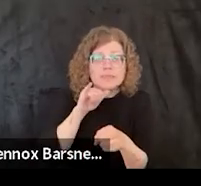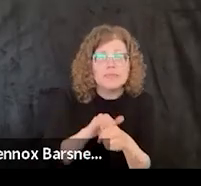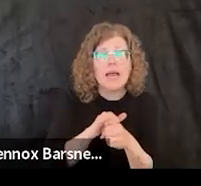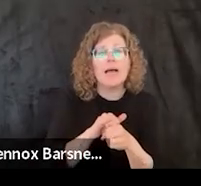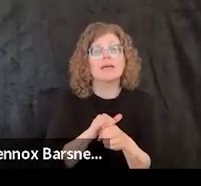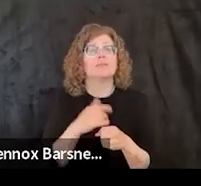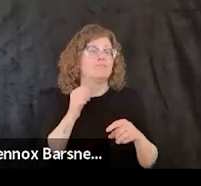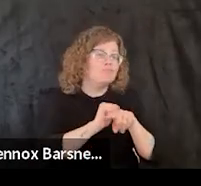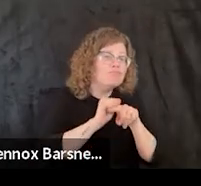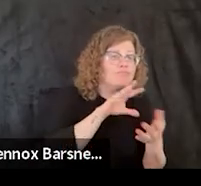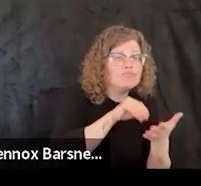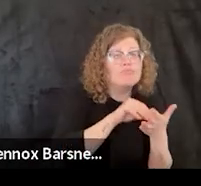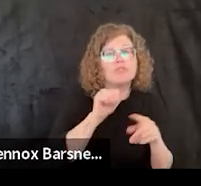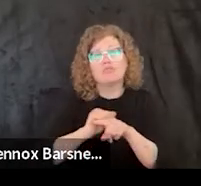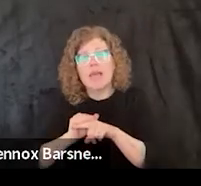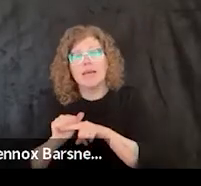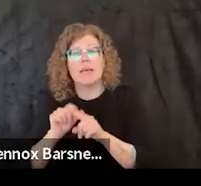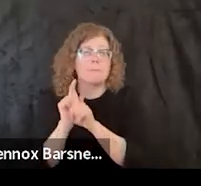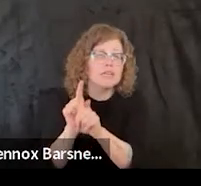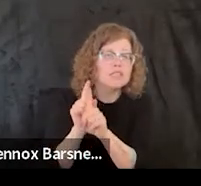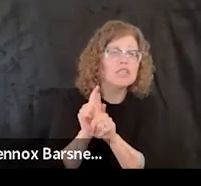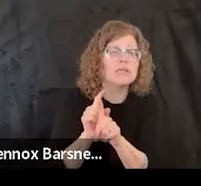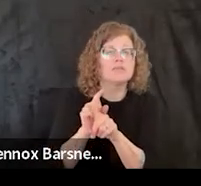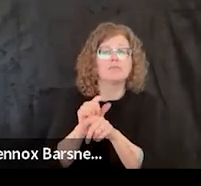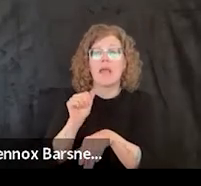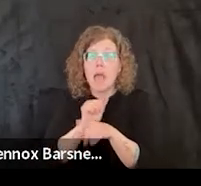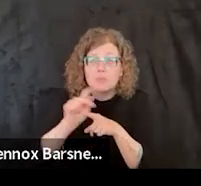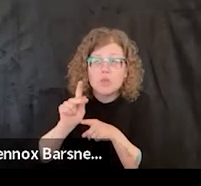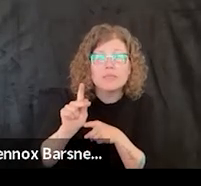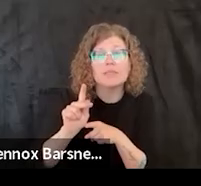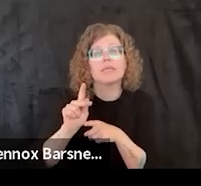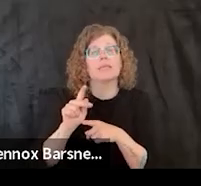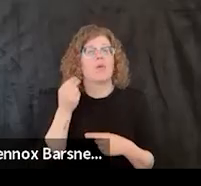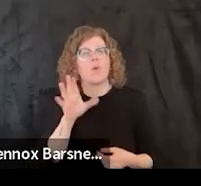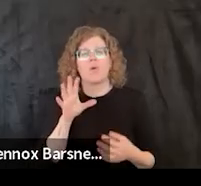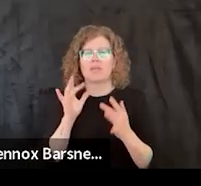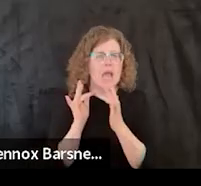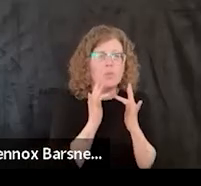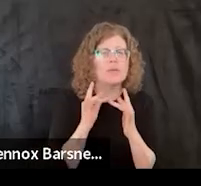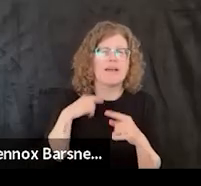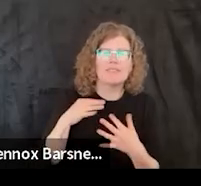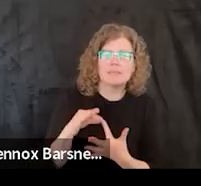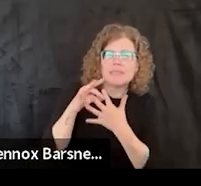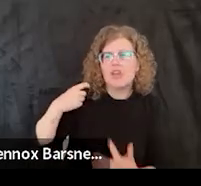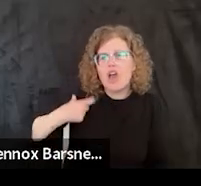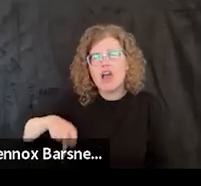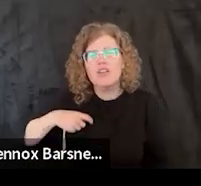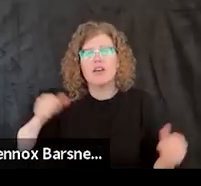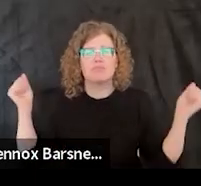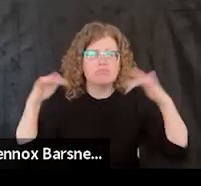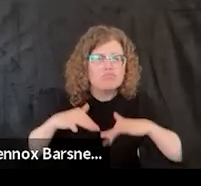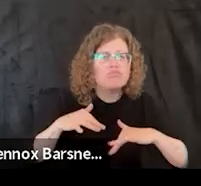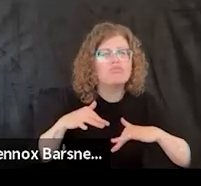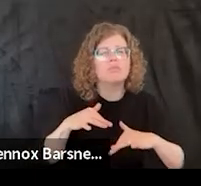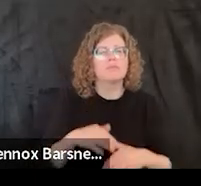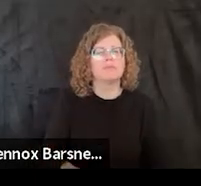mentorships, apprenticeships, networking, and industry events, conferences. You can